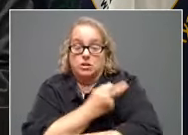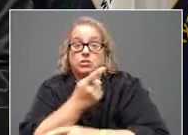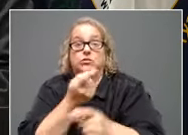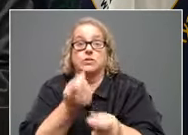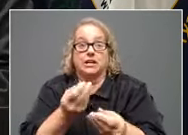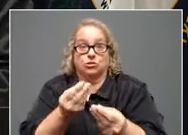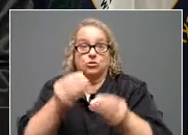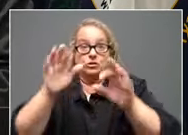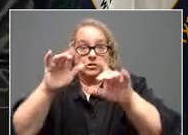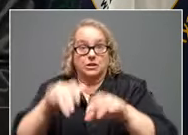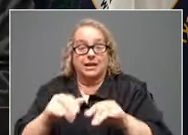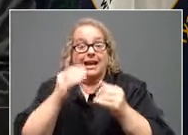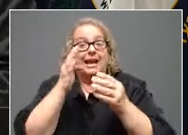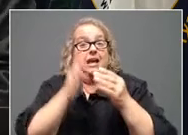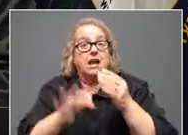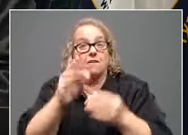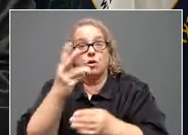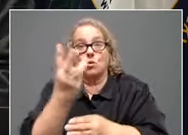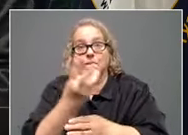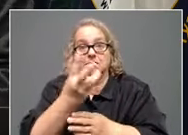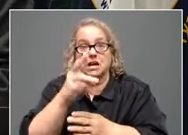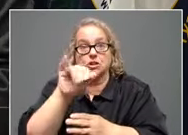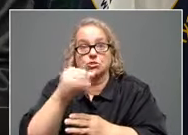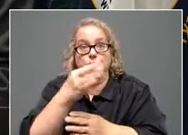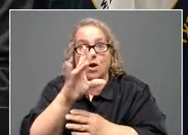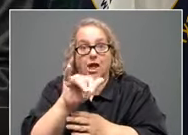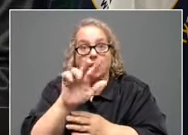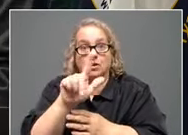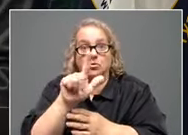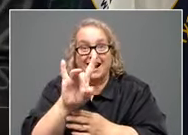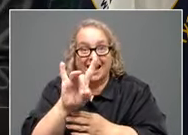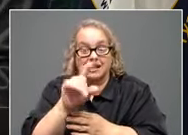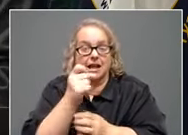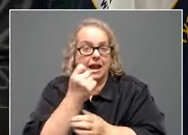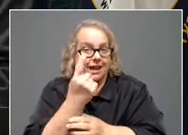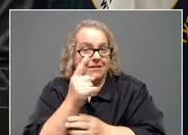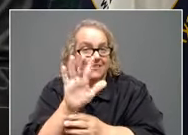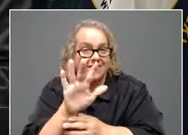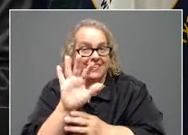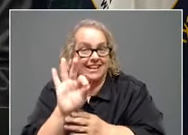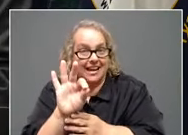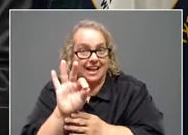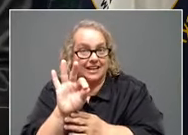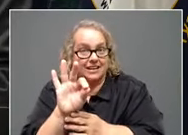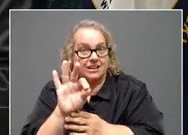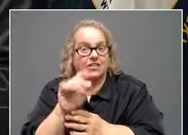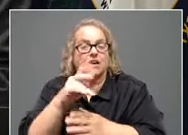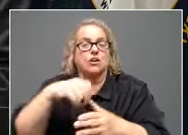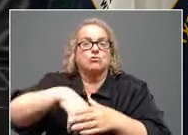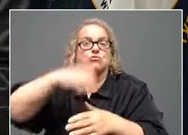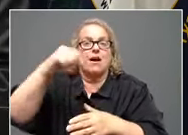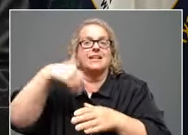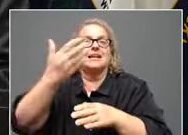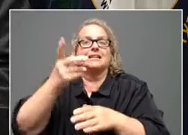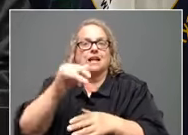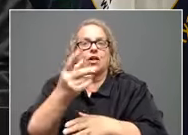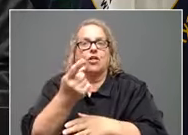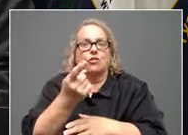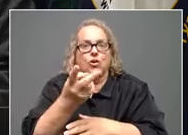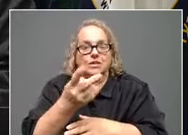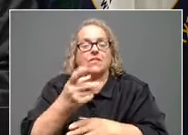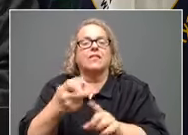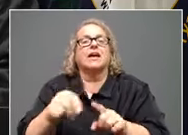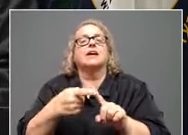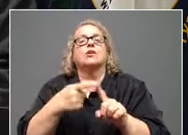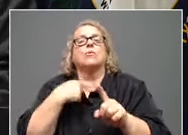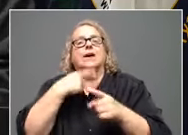July 28th, 11:59, and the drawing date will be that next day on Thursday, and we'll announce on Friday like we're doing this